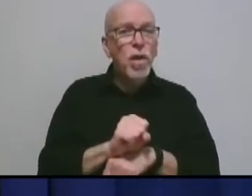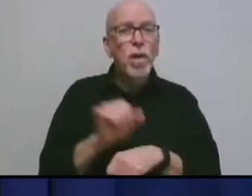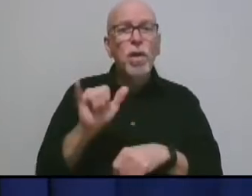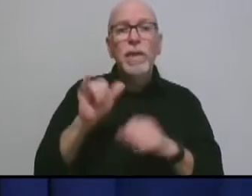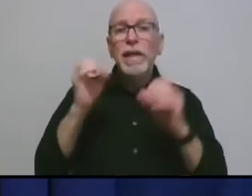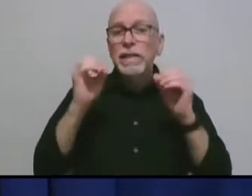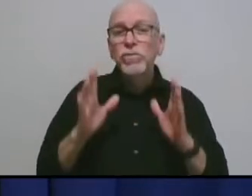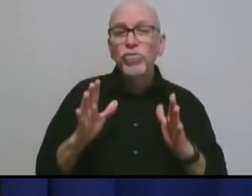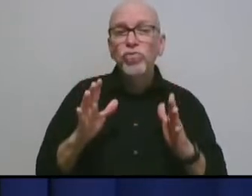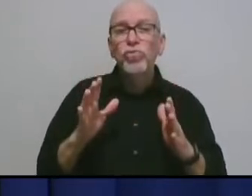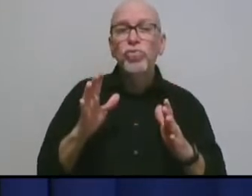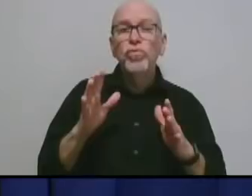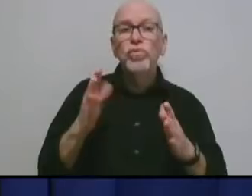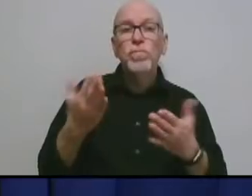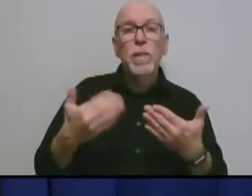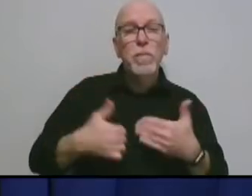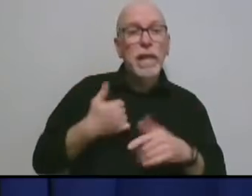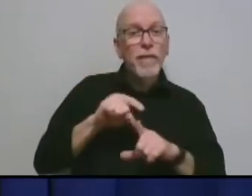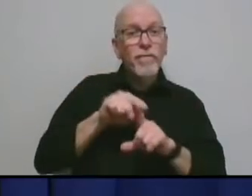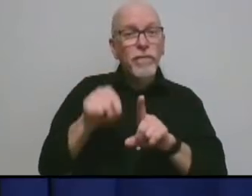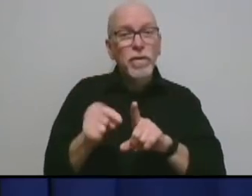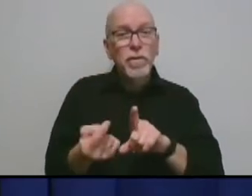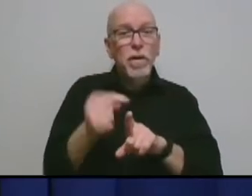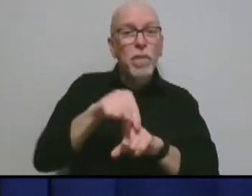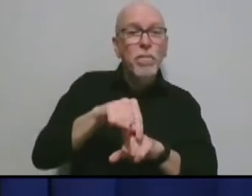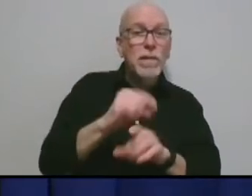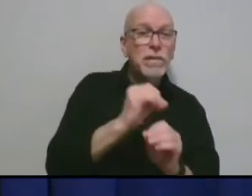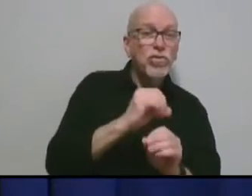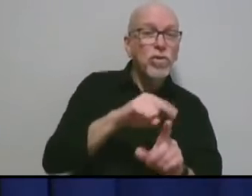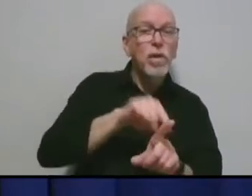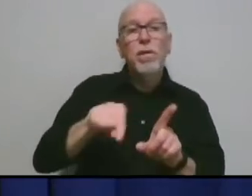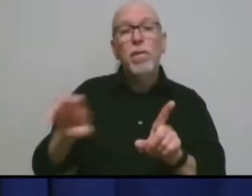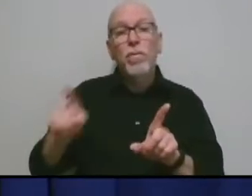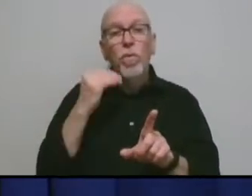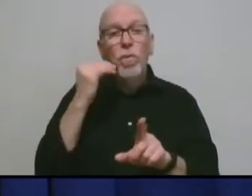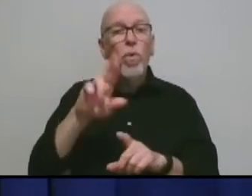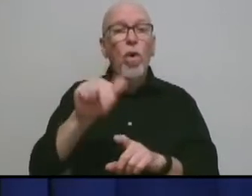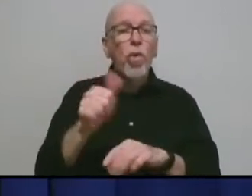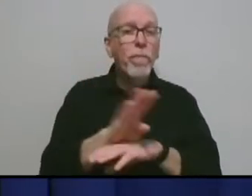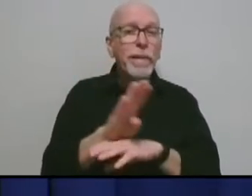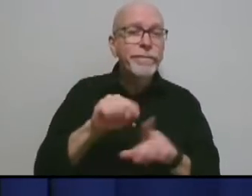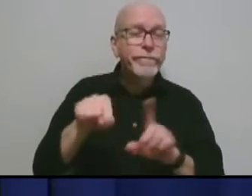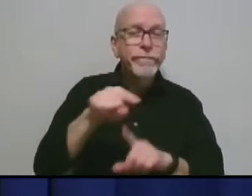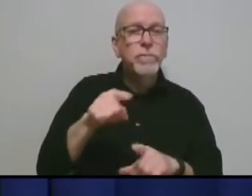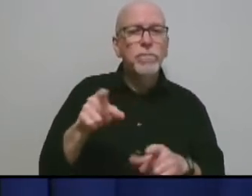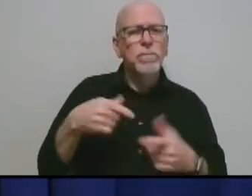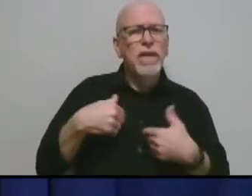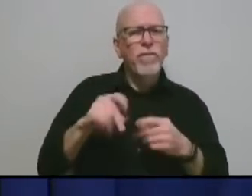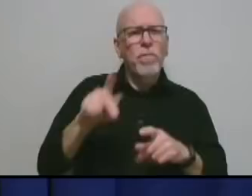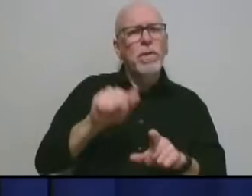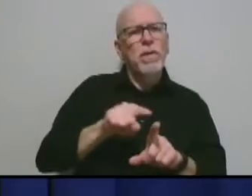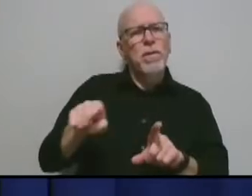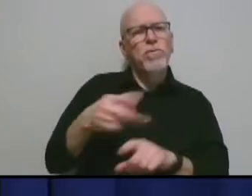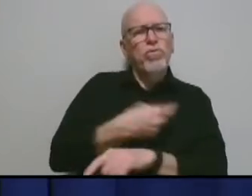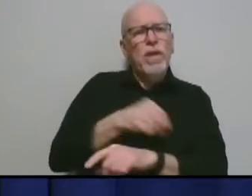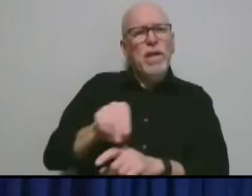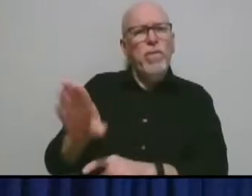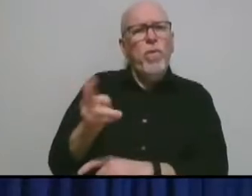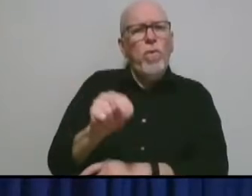teachers that come across the border or something, or other industries, certainly have that opportunity to get vaccinated in their own